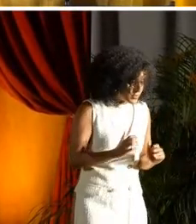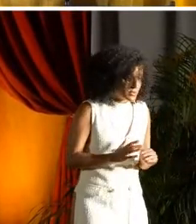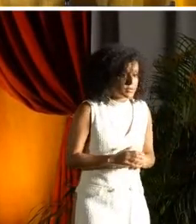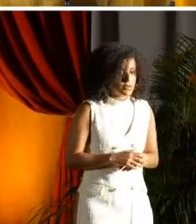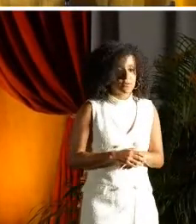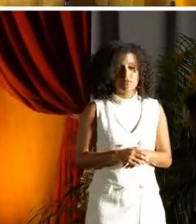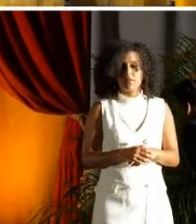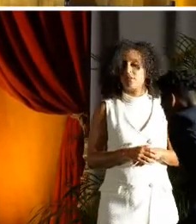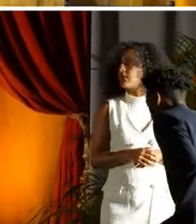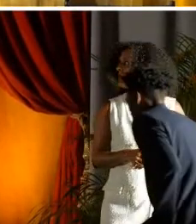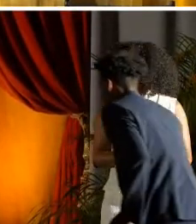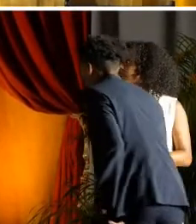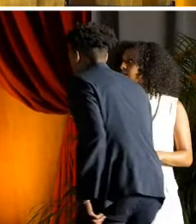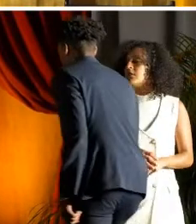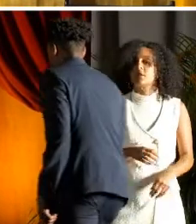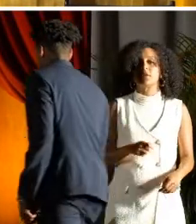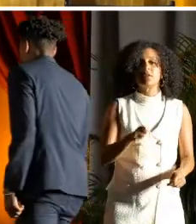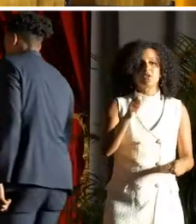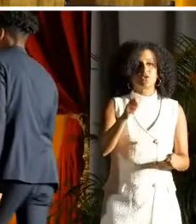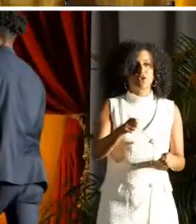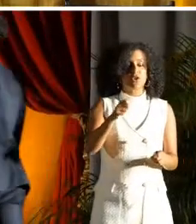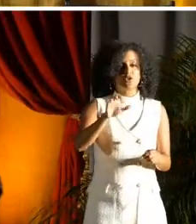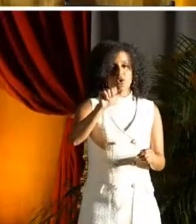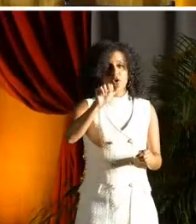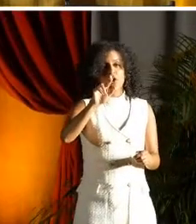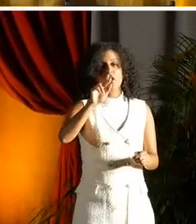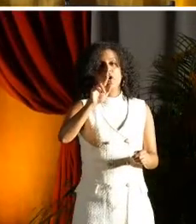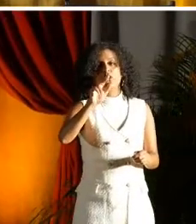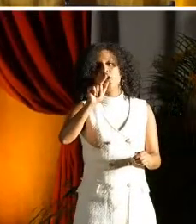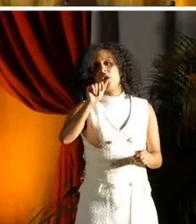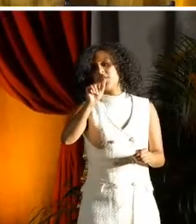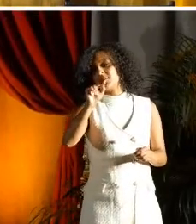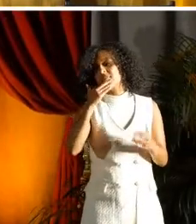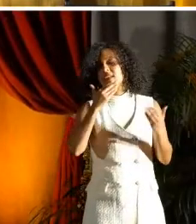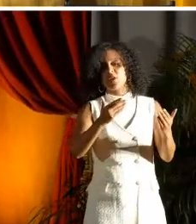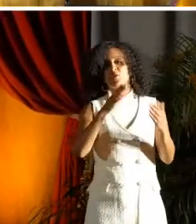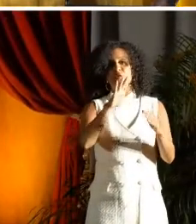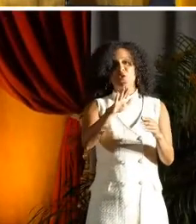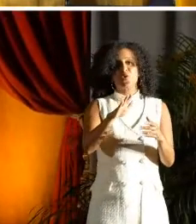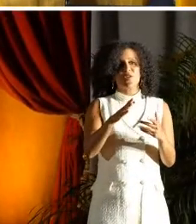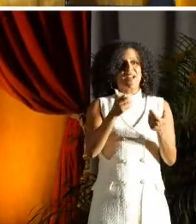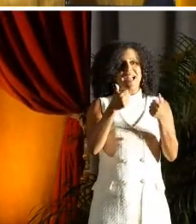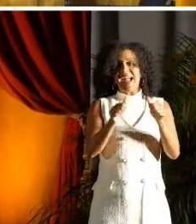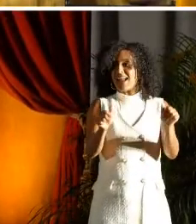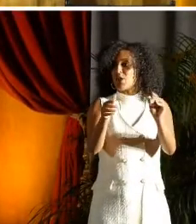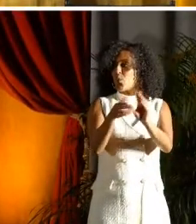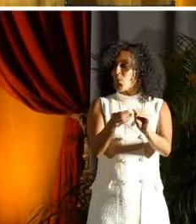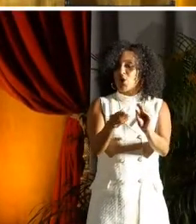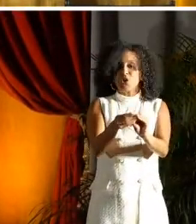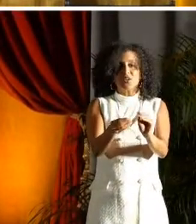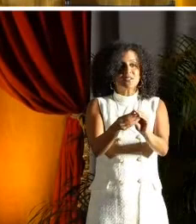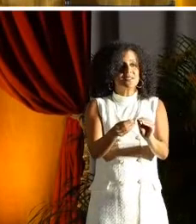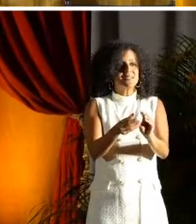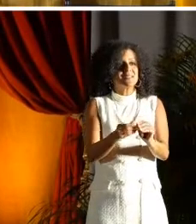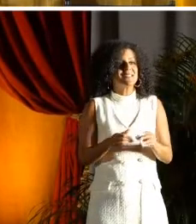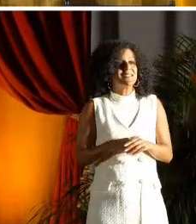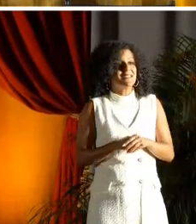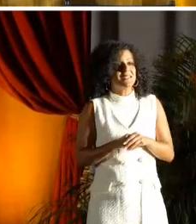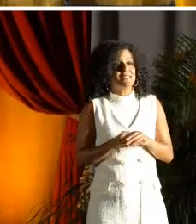Judge Carlton, thank you for your work. Putting you on the spot, but any wise words for us, Your Honor?